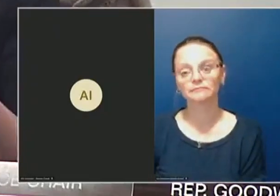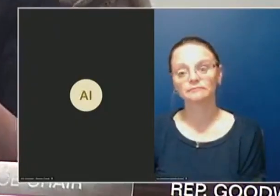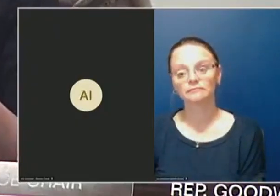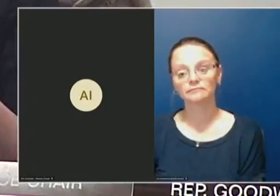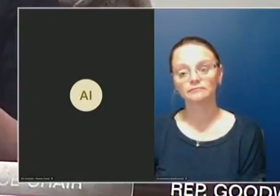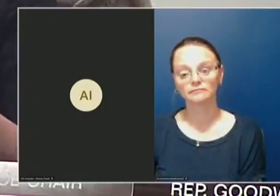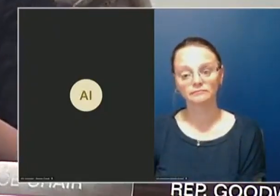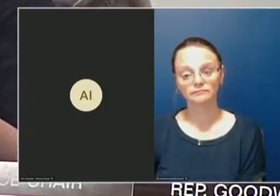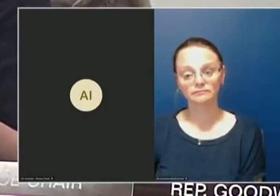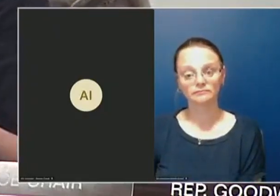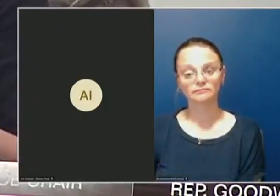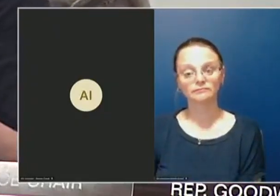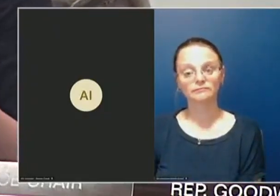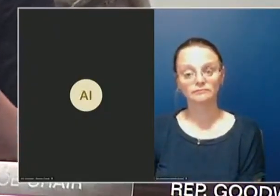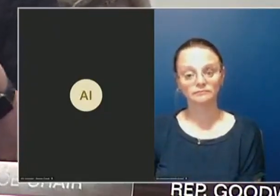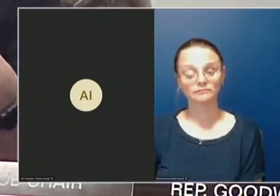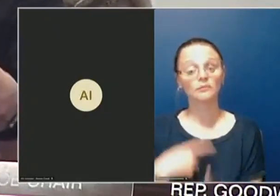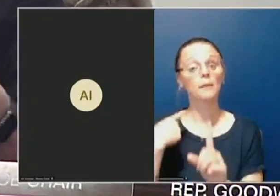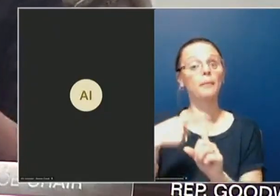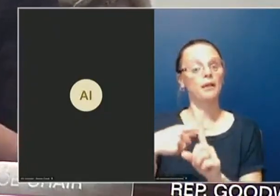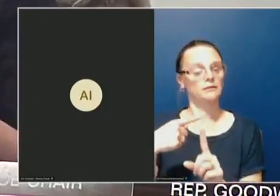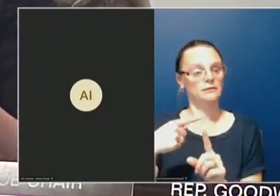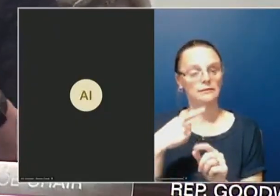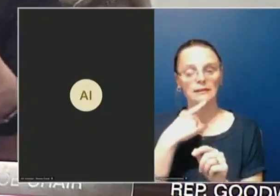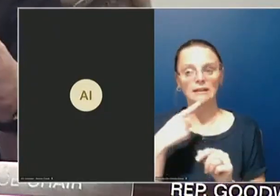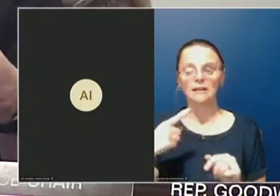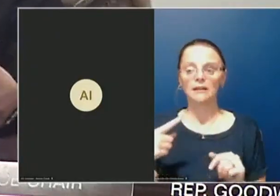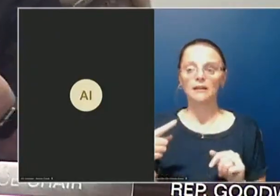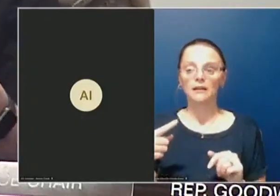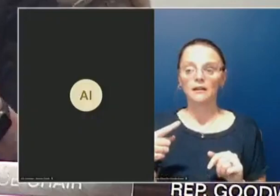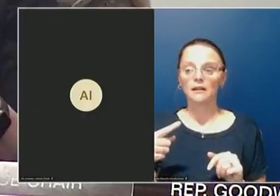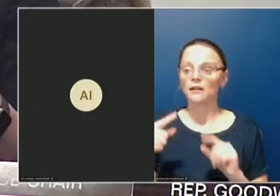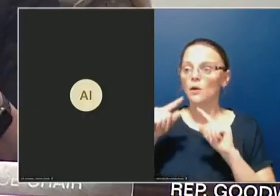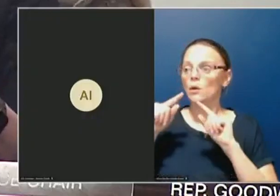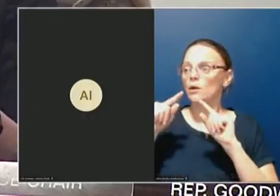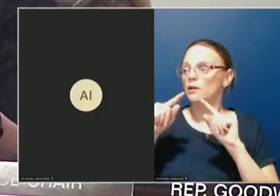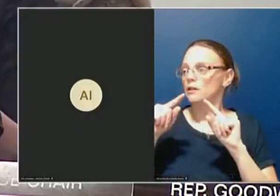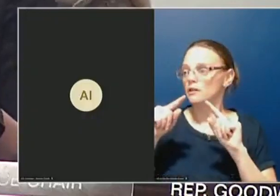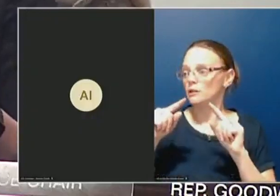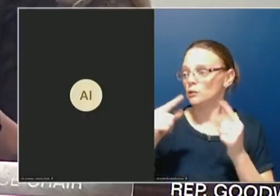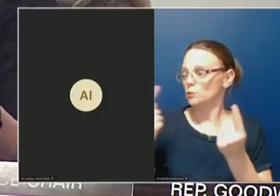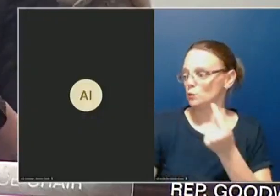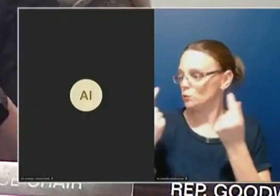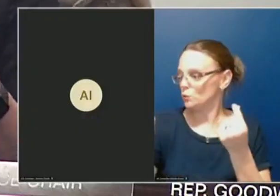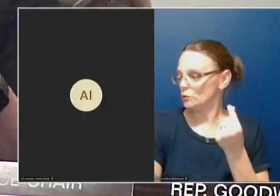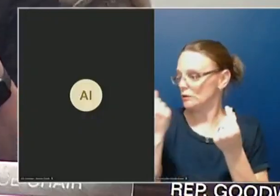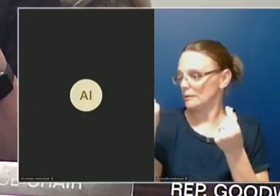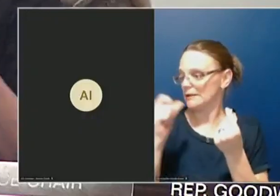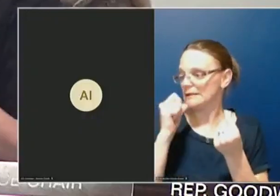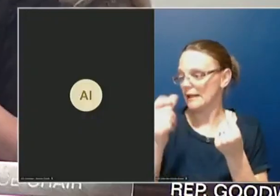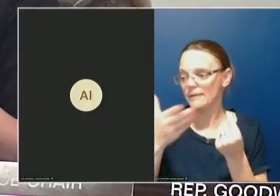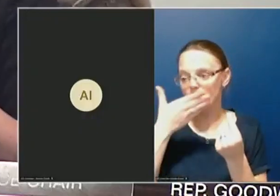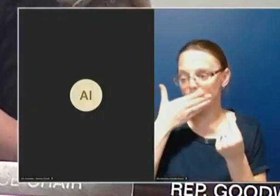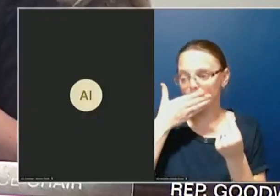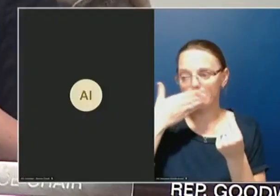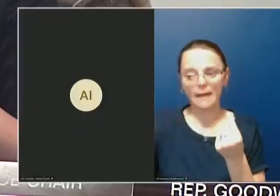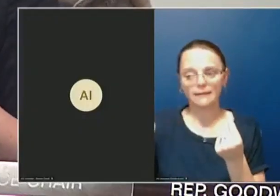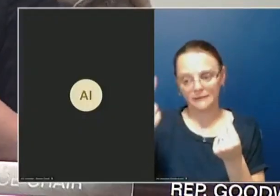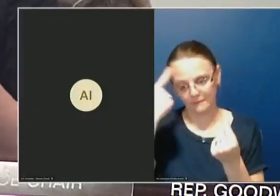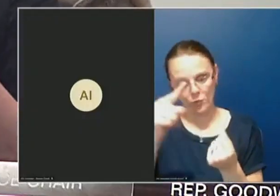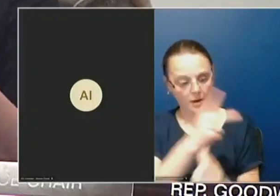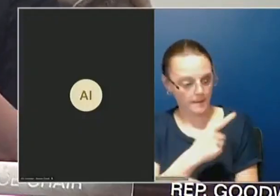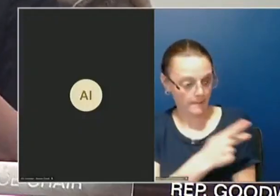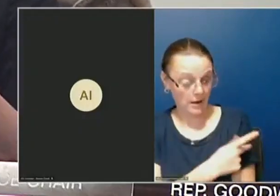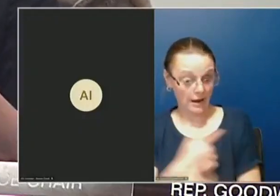concerns that the default will be to go to something that isn't in the best interest of the patient. As a